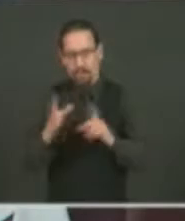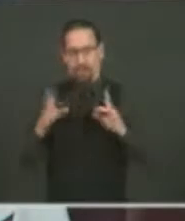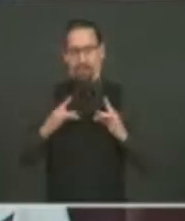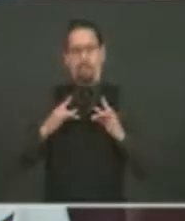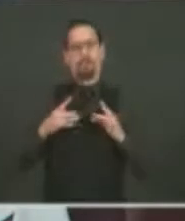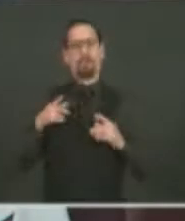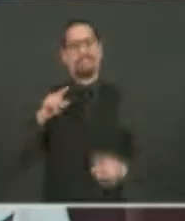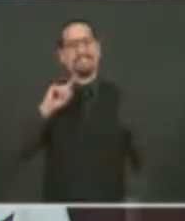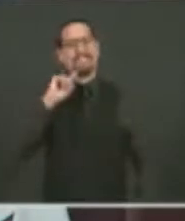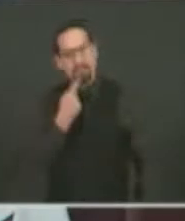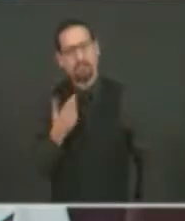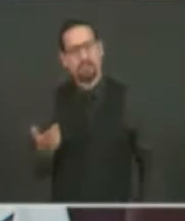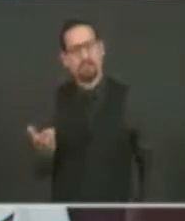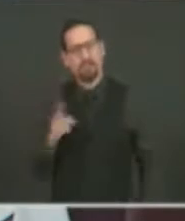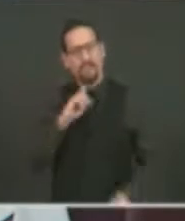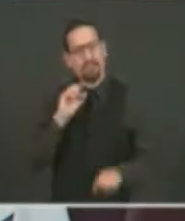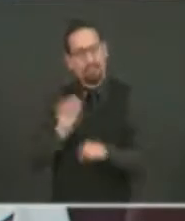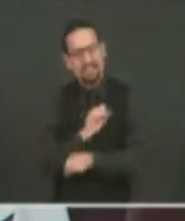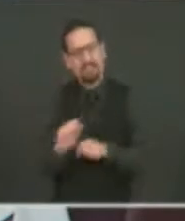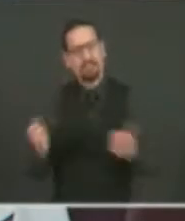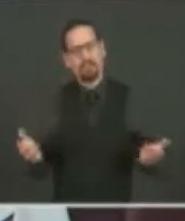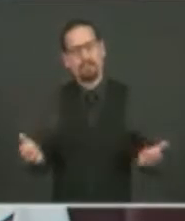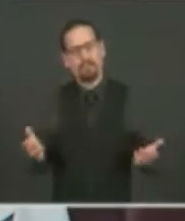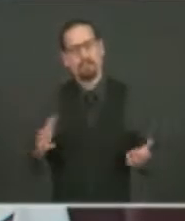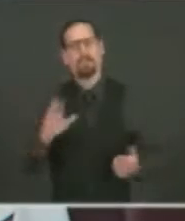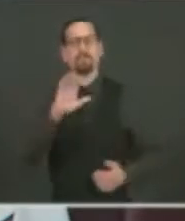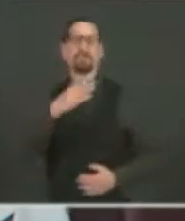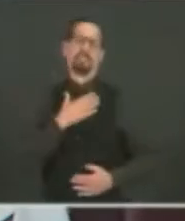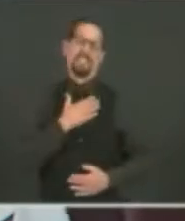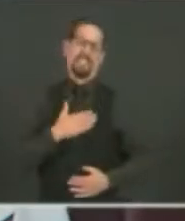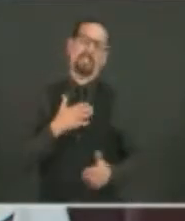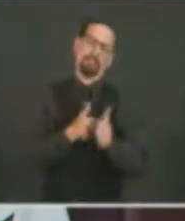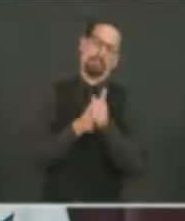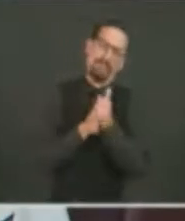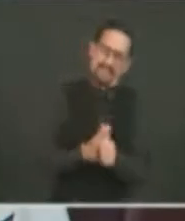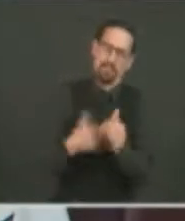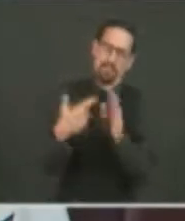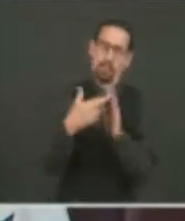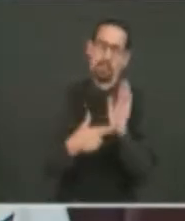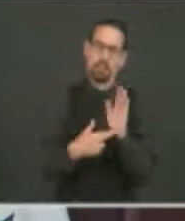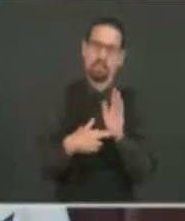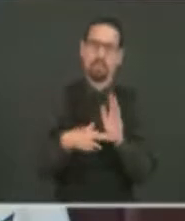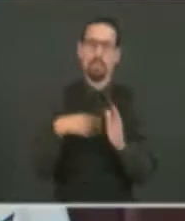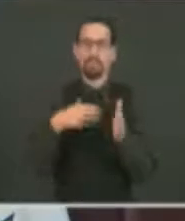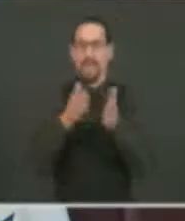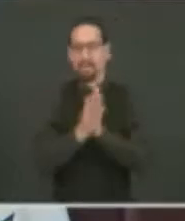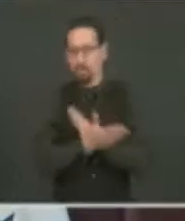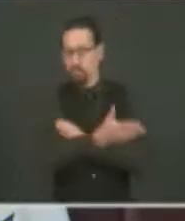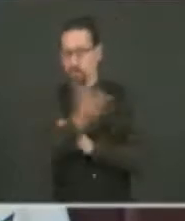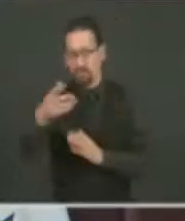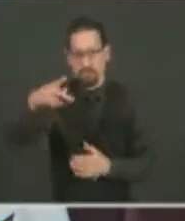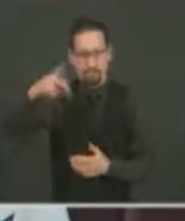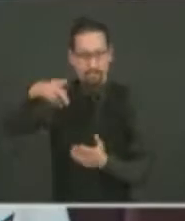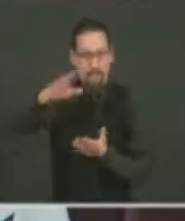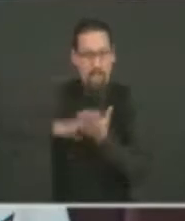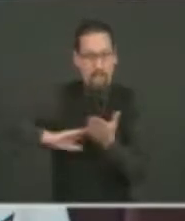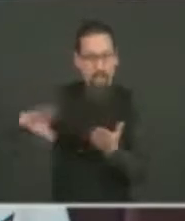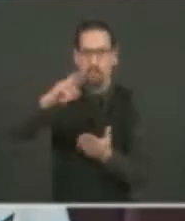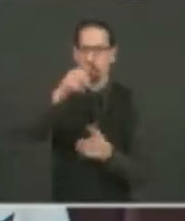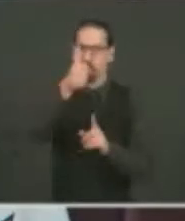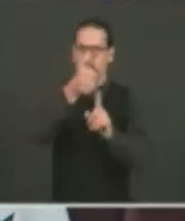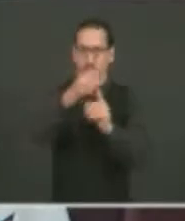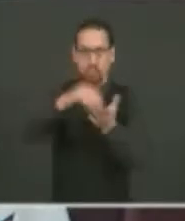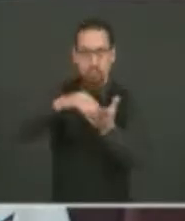Providence College, please follow the rules. Please follow the rules. And I understand at PC there will